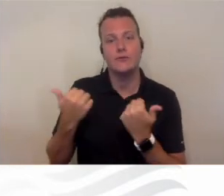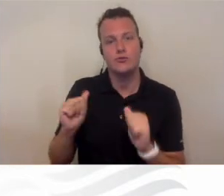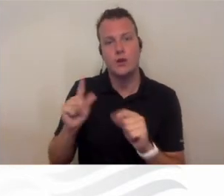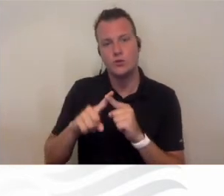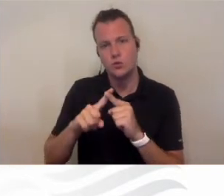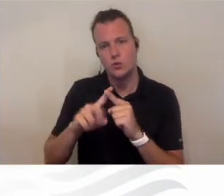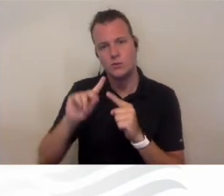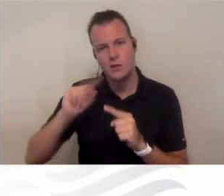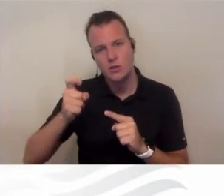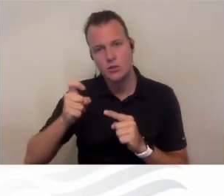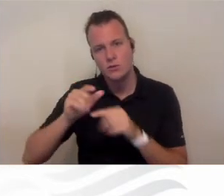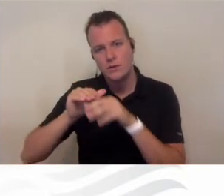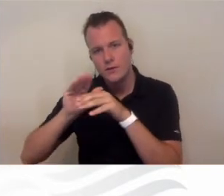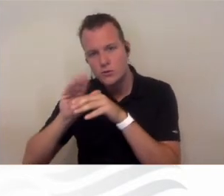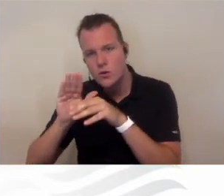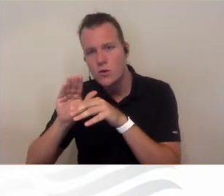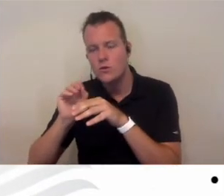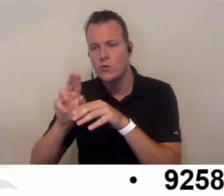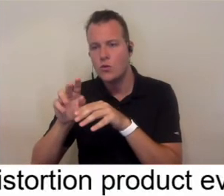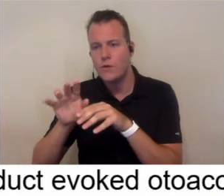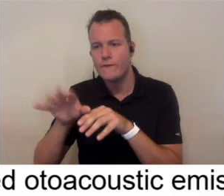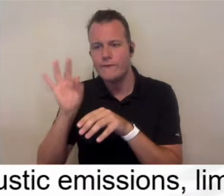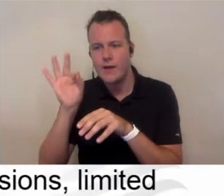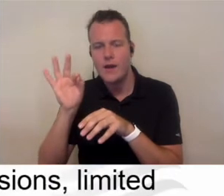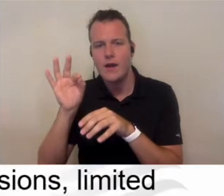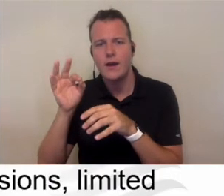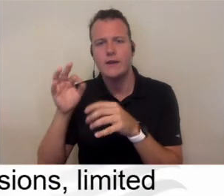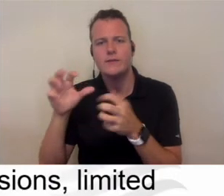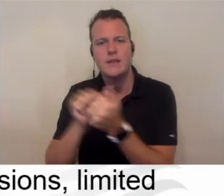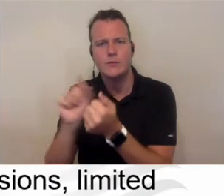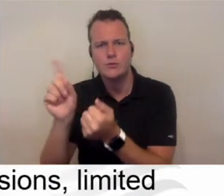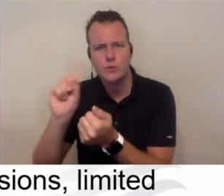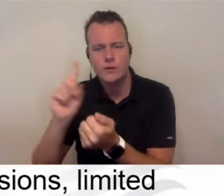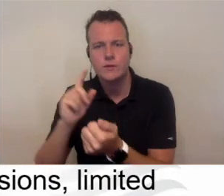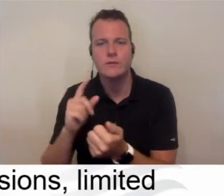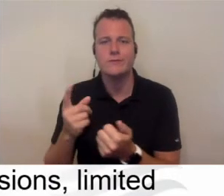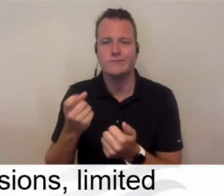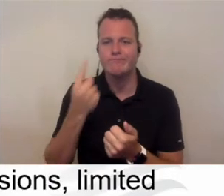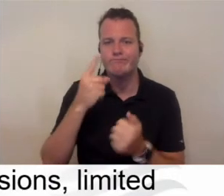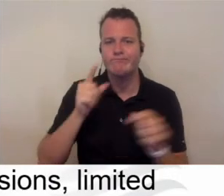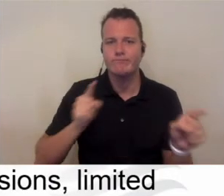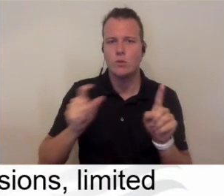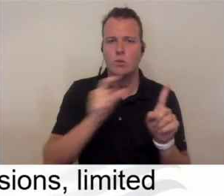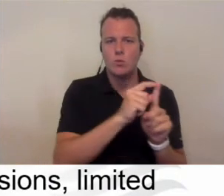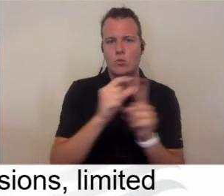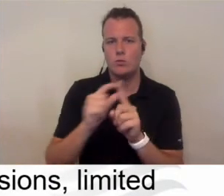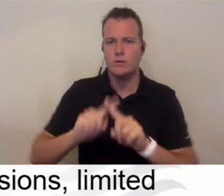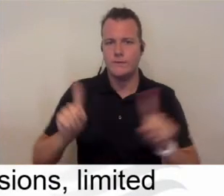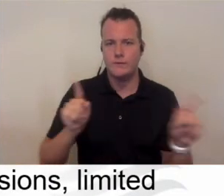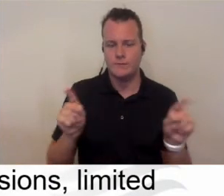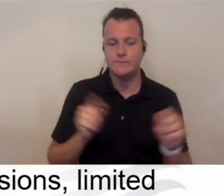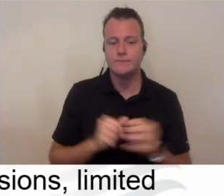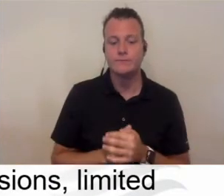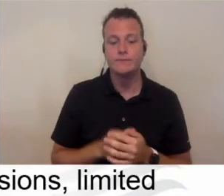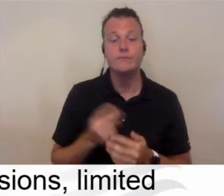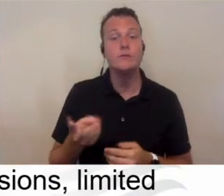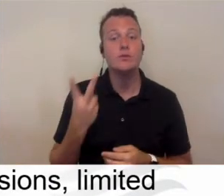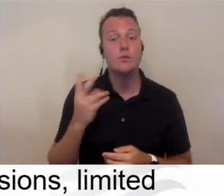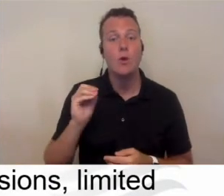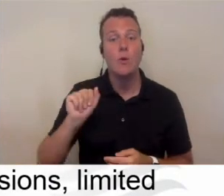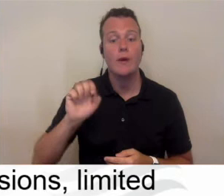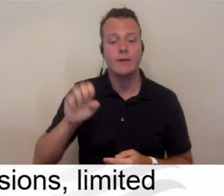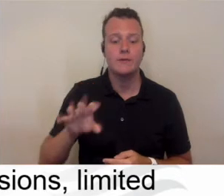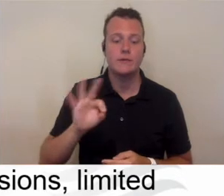threshold or a site of lesion, just so you know the differences there. These are the two OAE codes, 92587